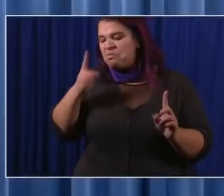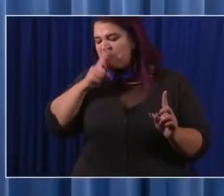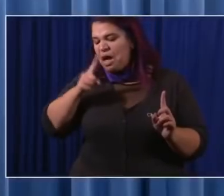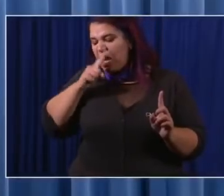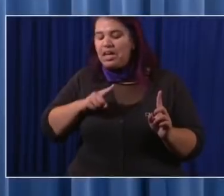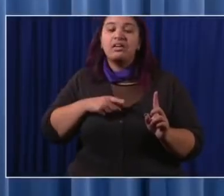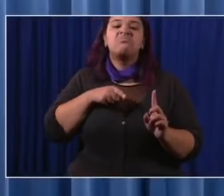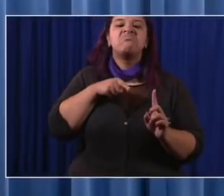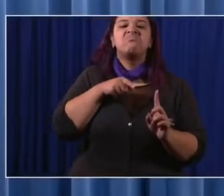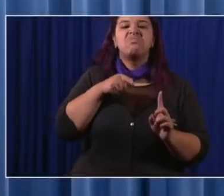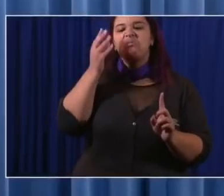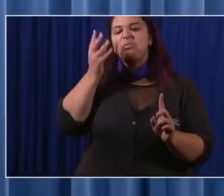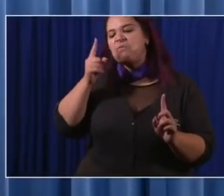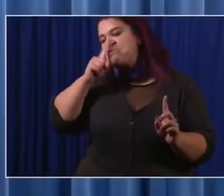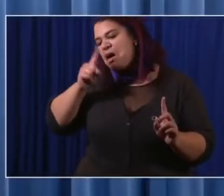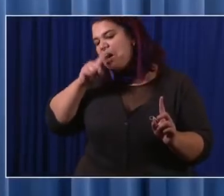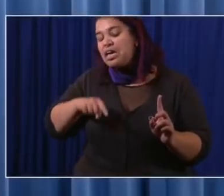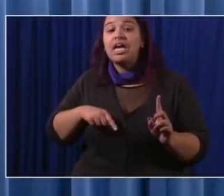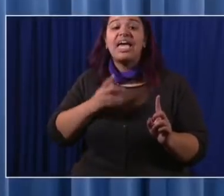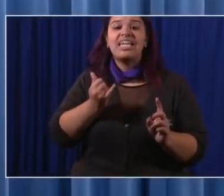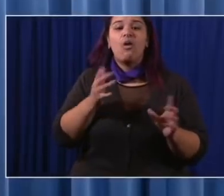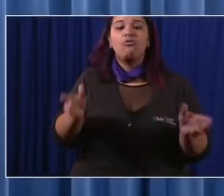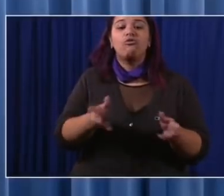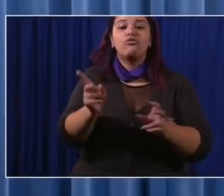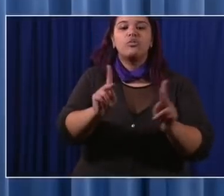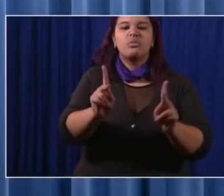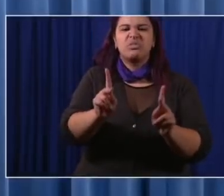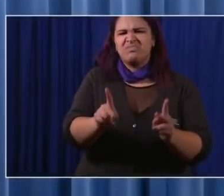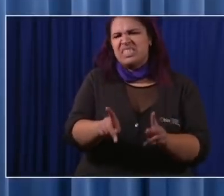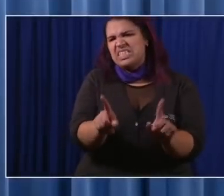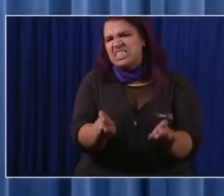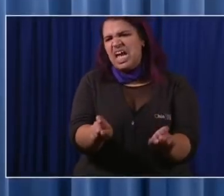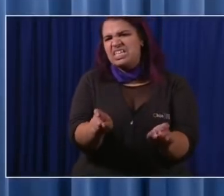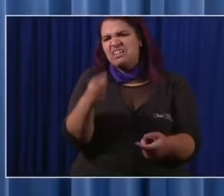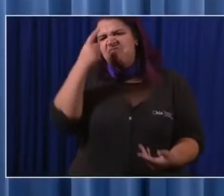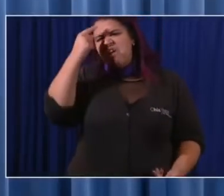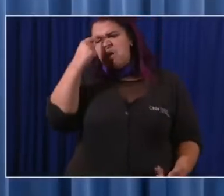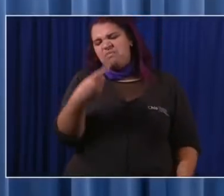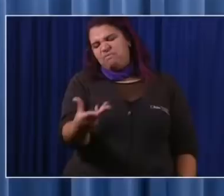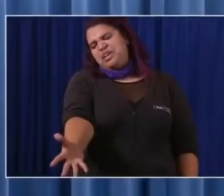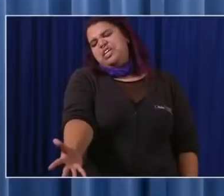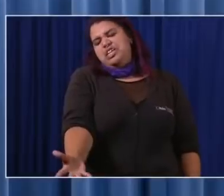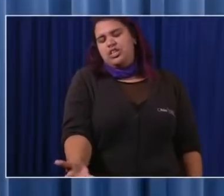tested. Your reaction to that, and how do you counteract that from your position?